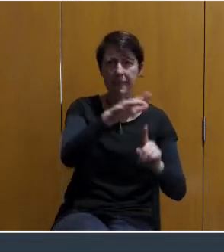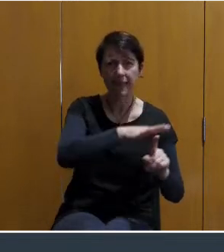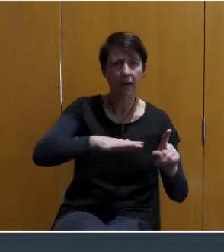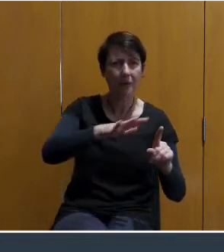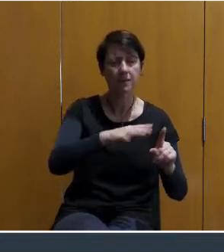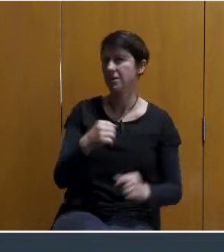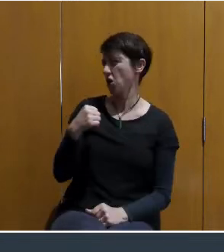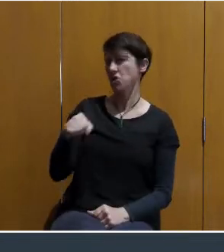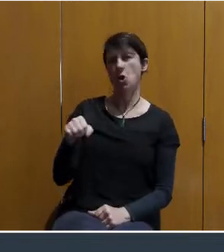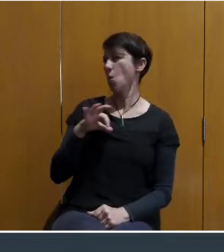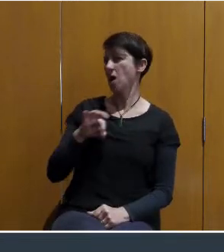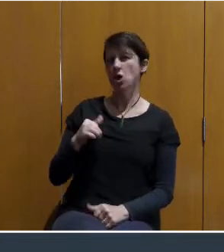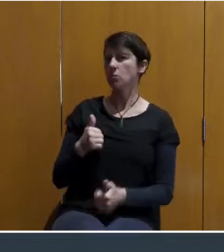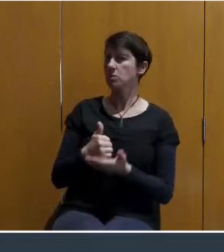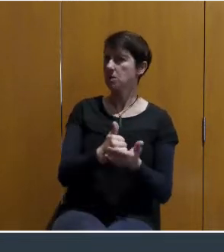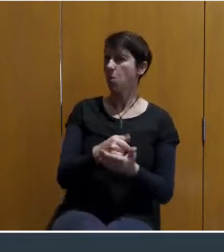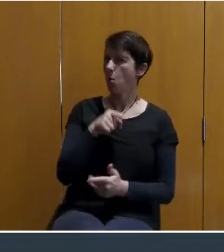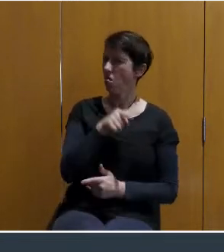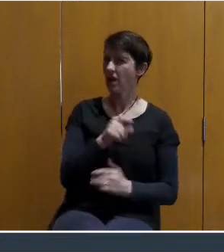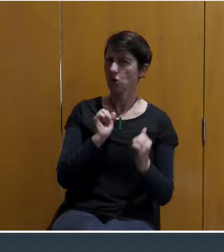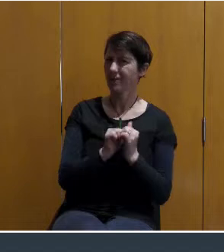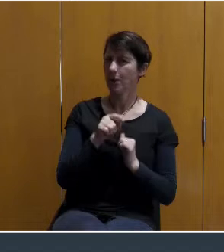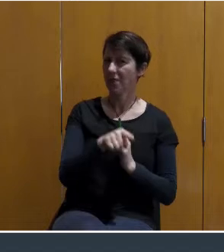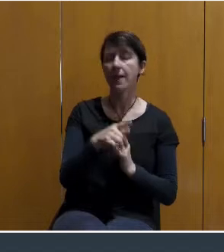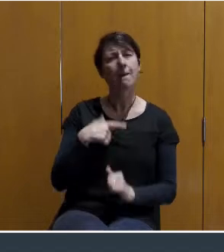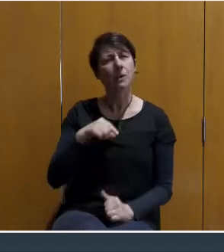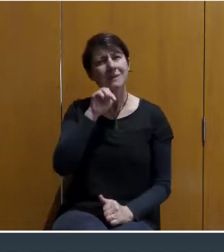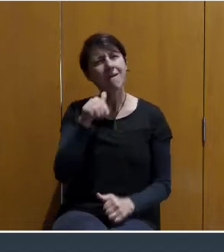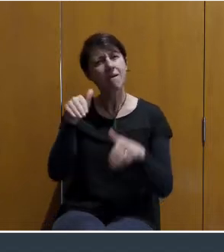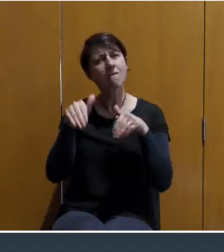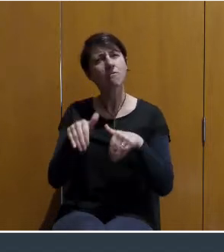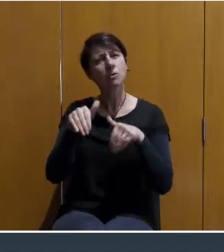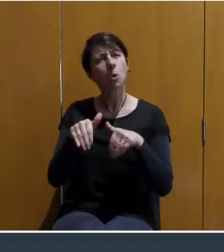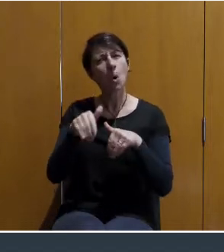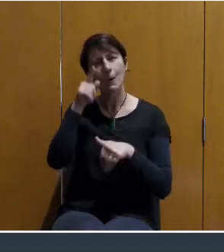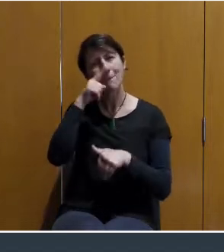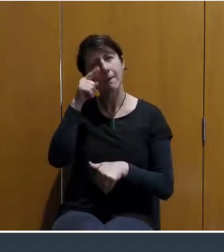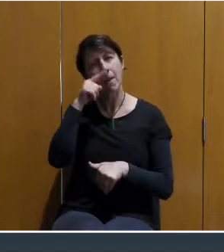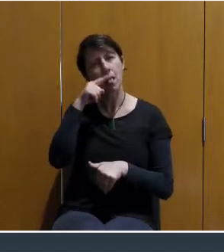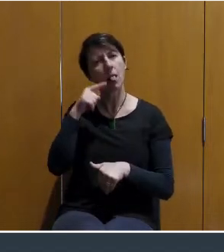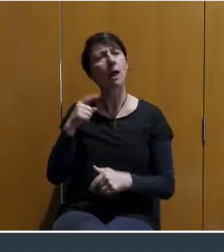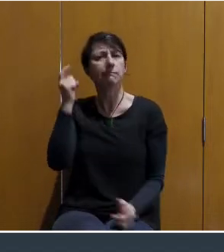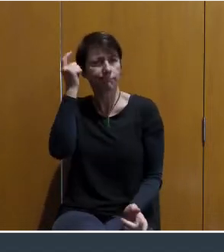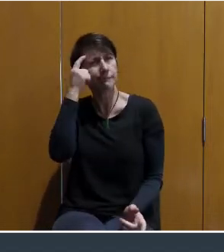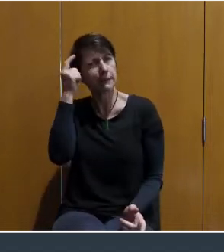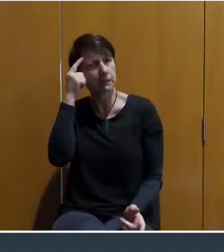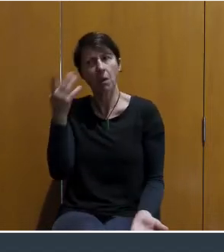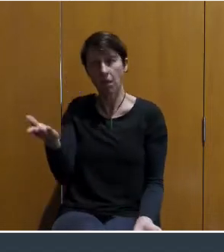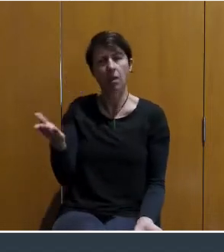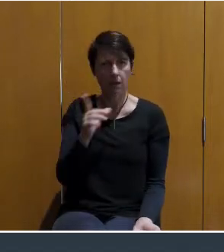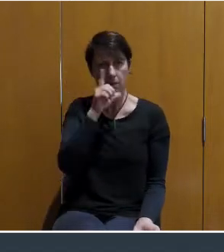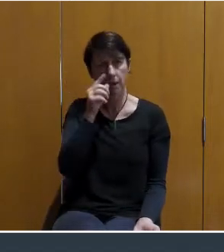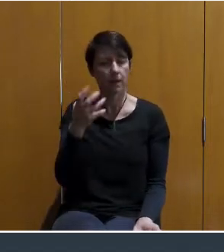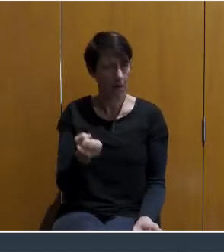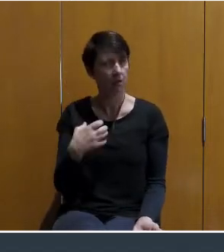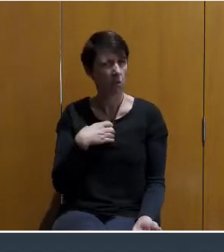because if the owners are sensible dog owners, why can they not have more than 2? But obviously I don't think that